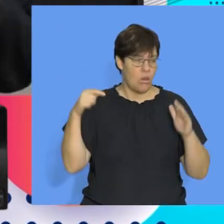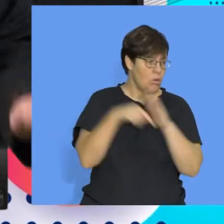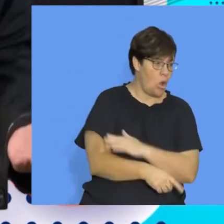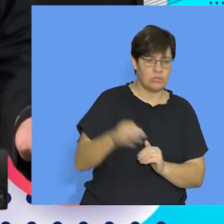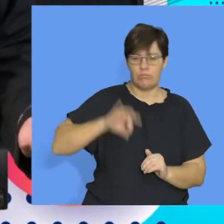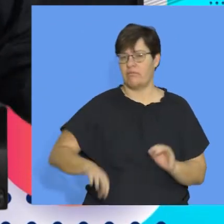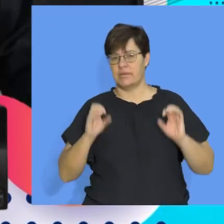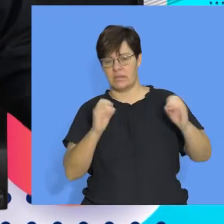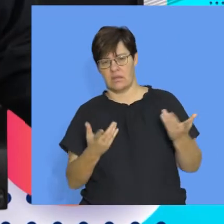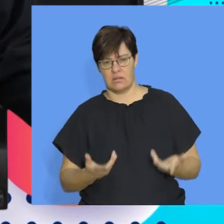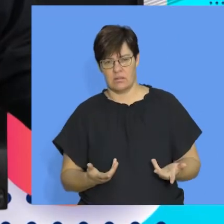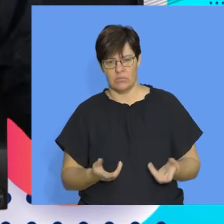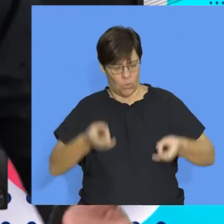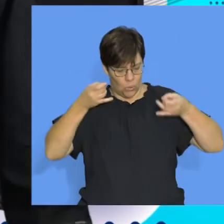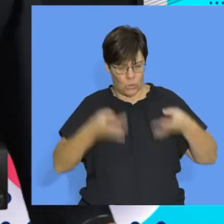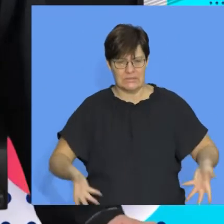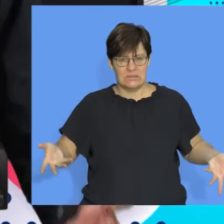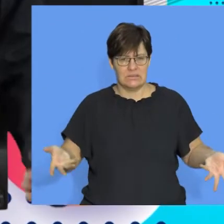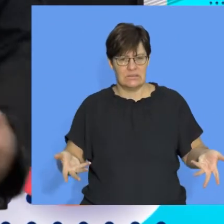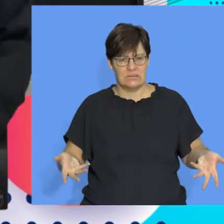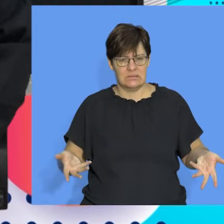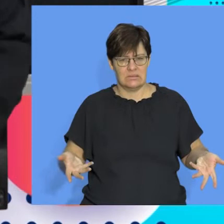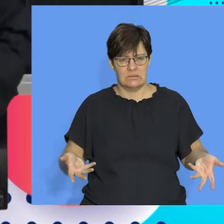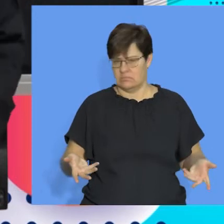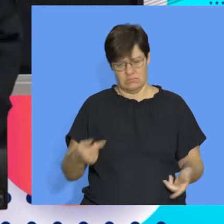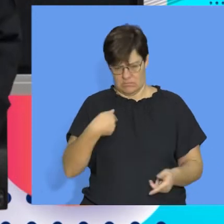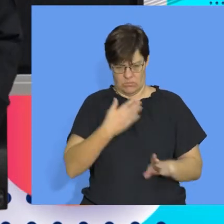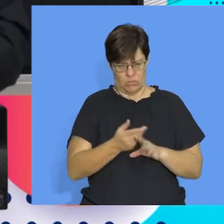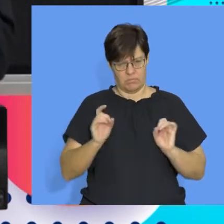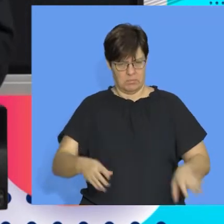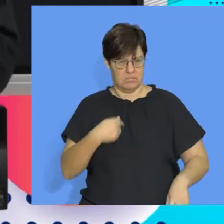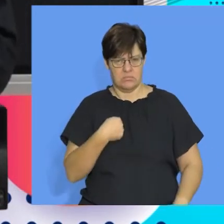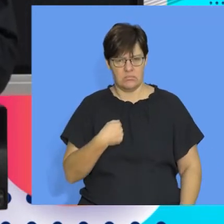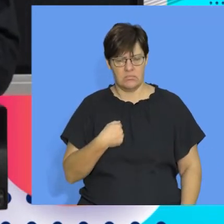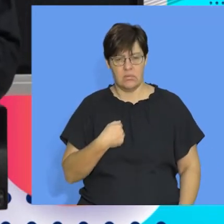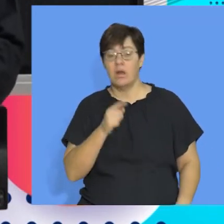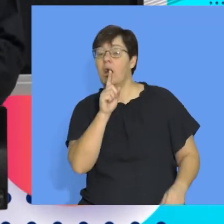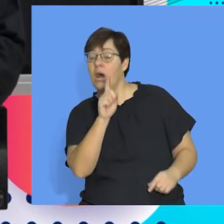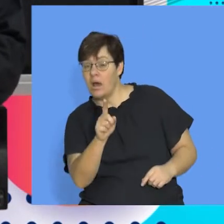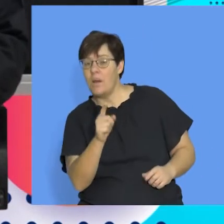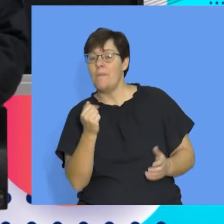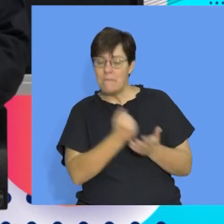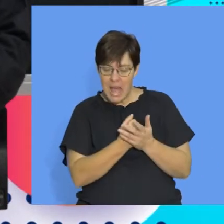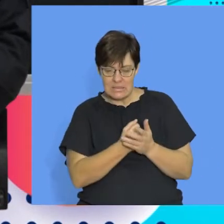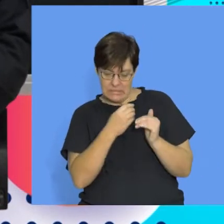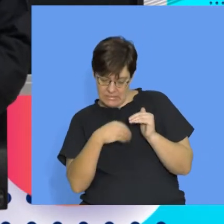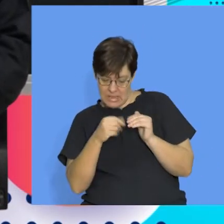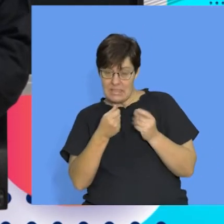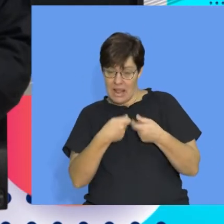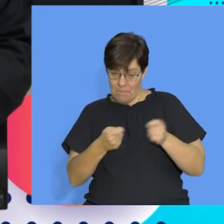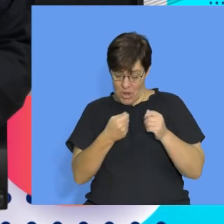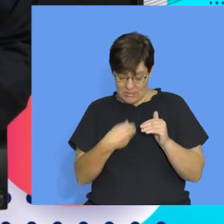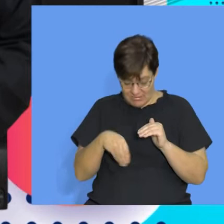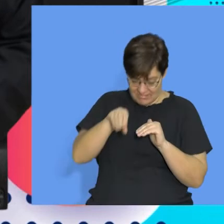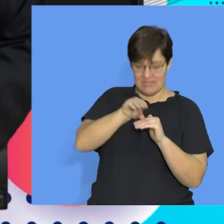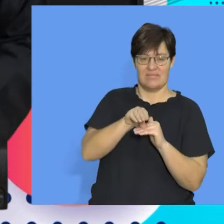efforts for nothing? Definitely not. So he needs to assess to increase that selling price so that definitely